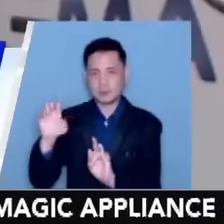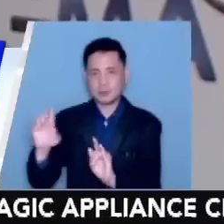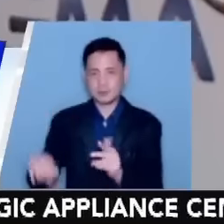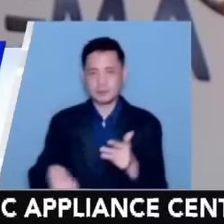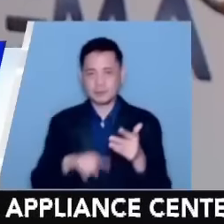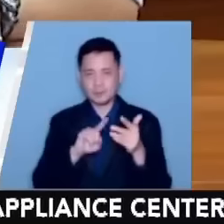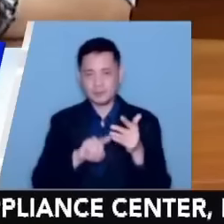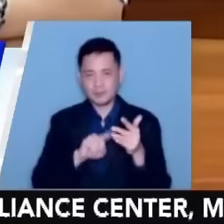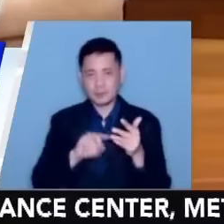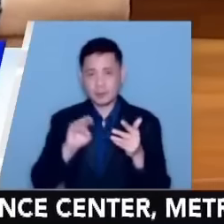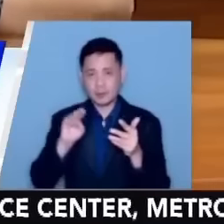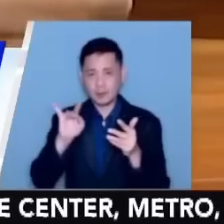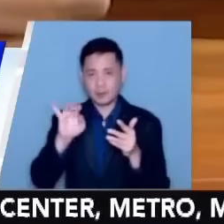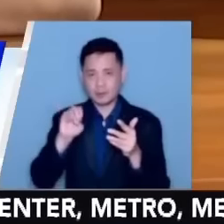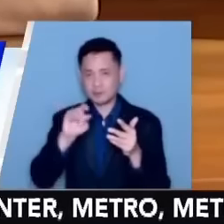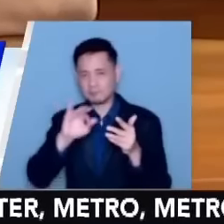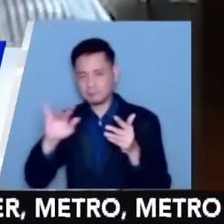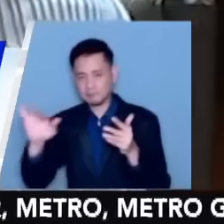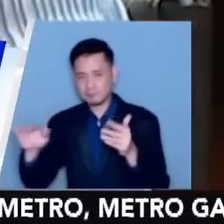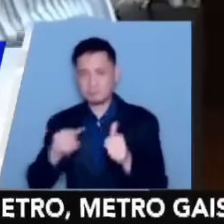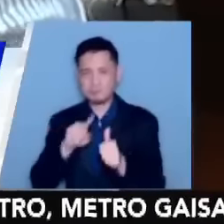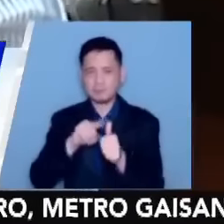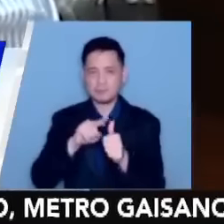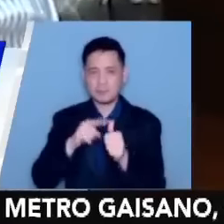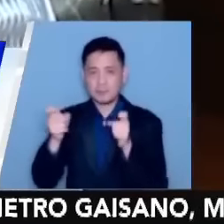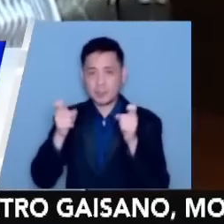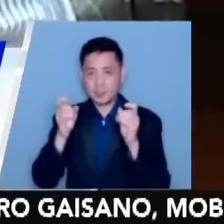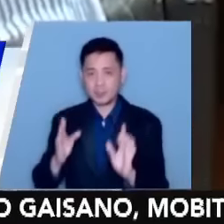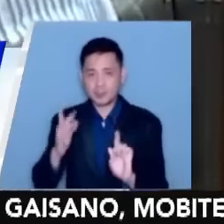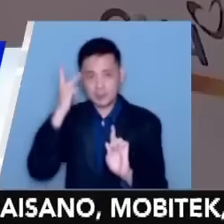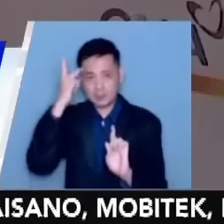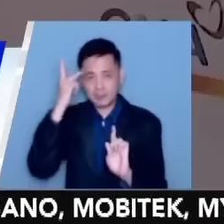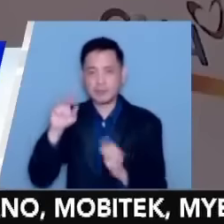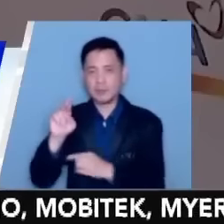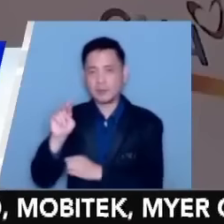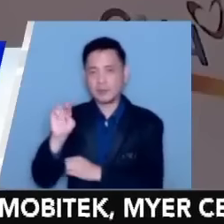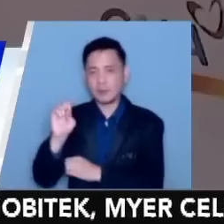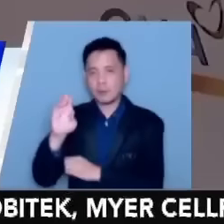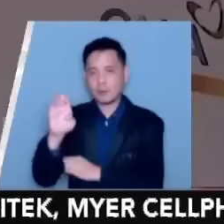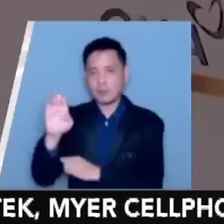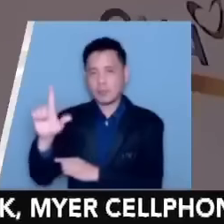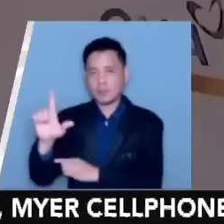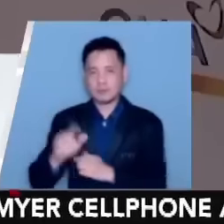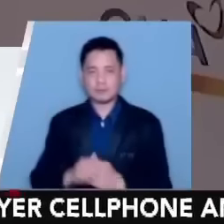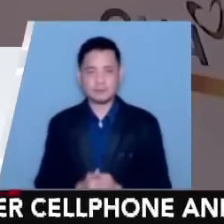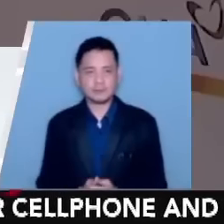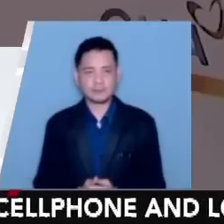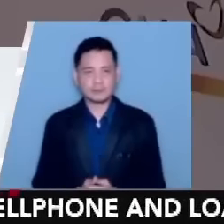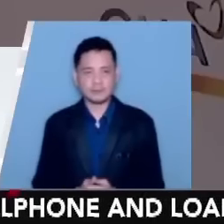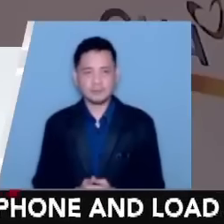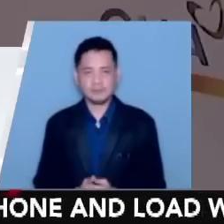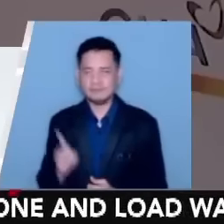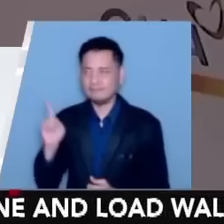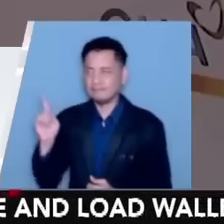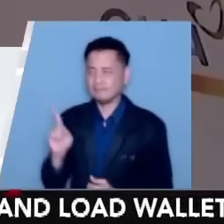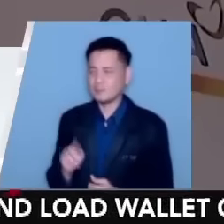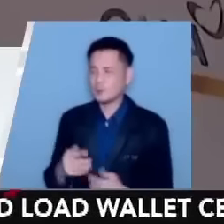Jesus Bodigon, at ang manager ni Kuya Kim na si Noel Ferrer. He's become a